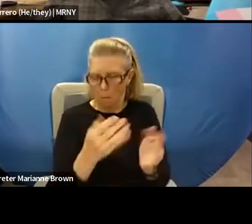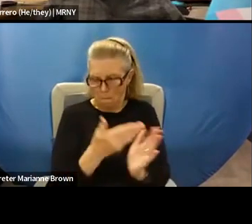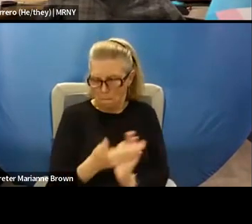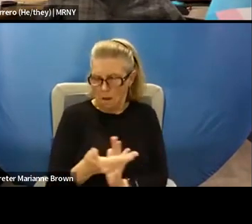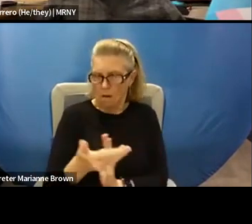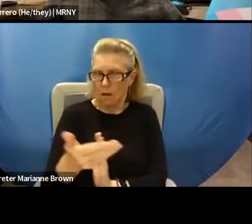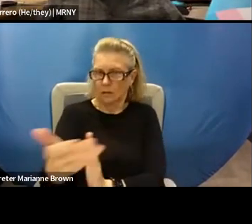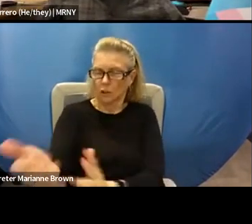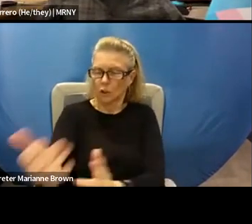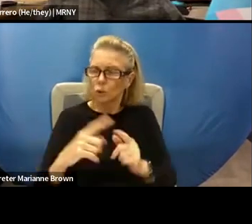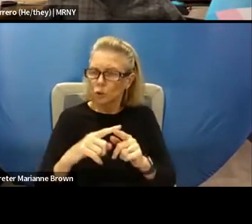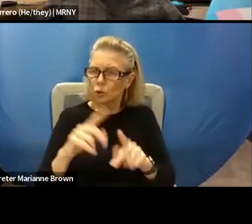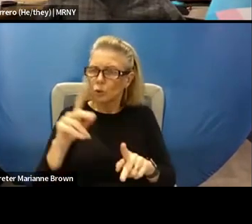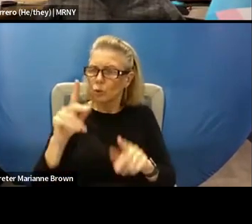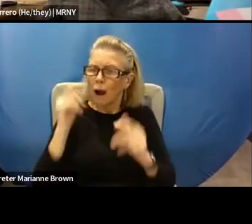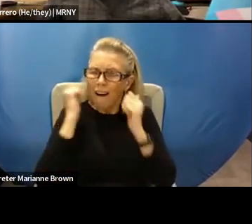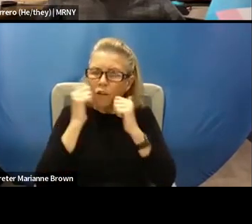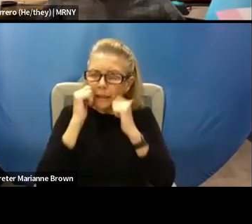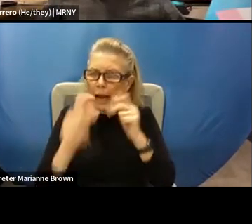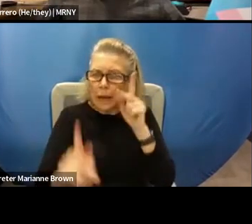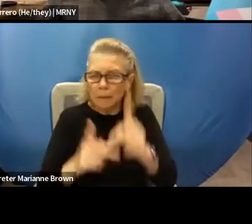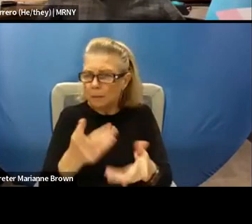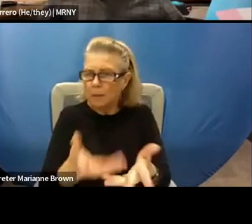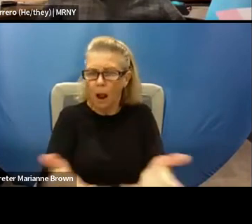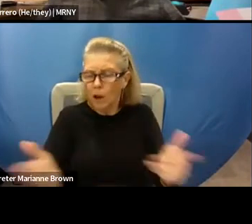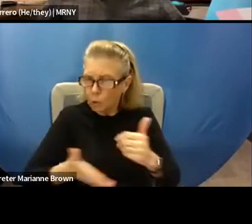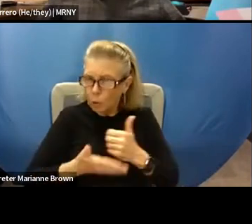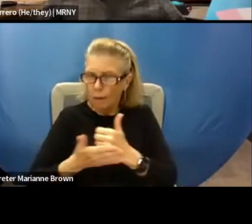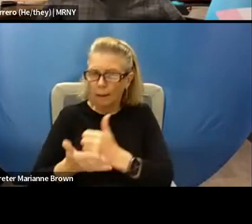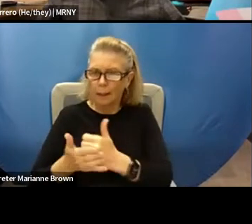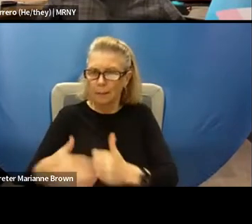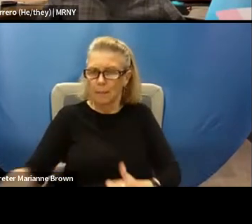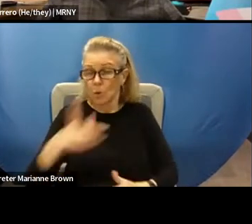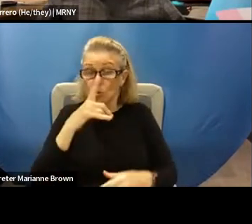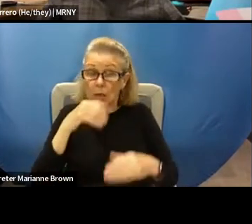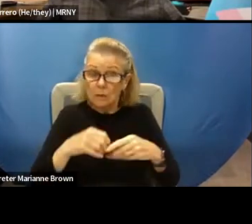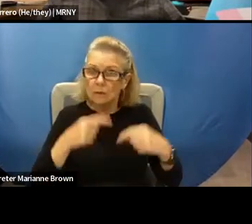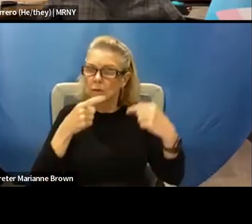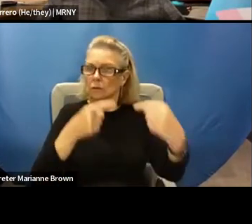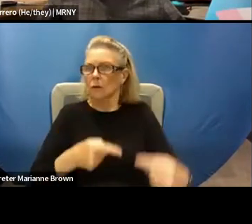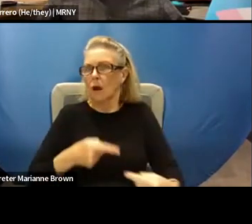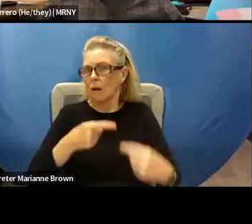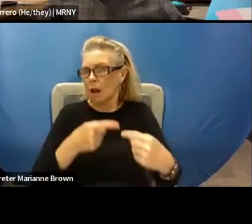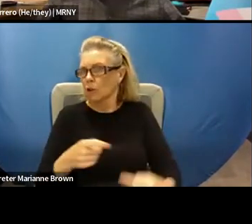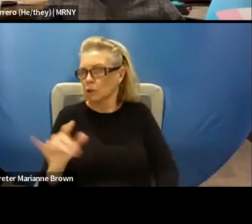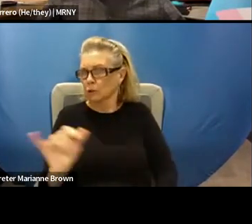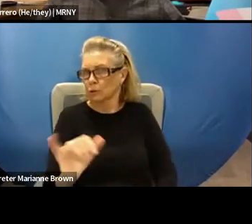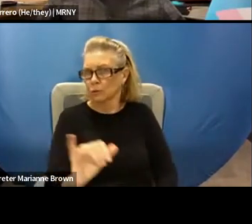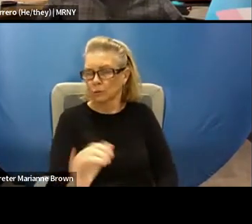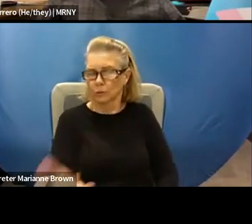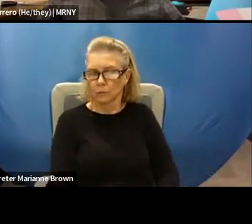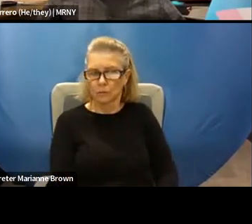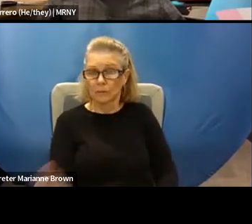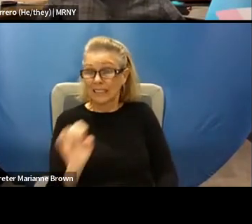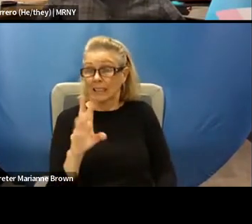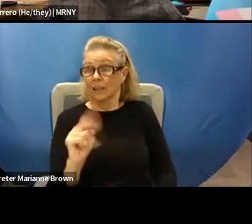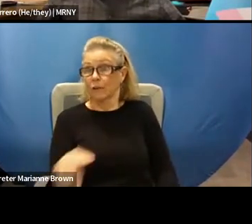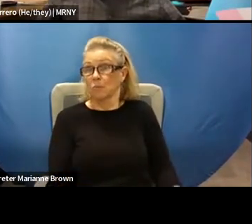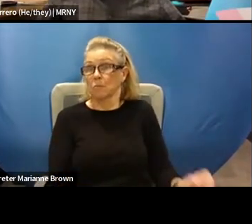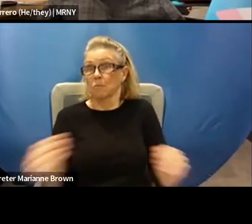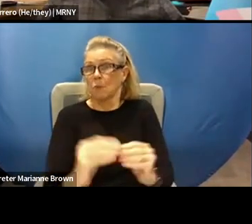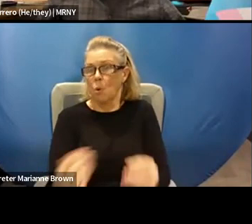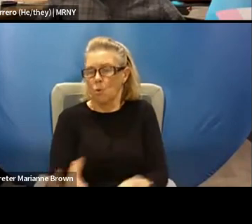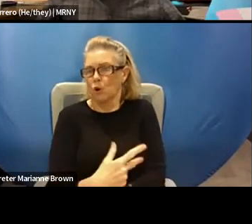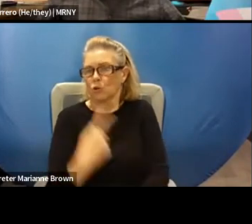are everyday, ordinary folks who are in the struggle, and even more so, folks who